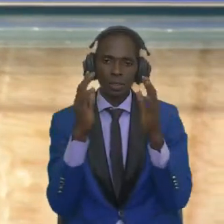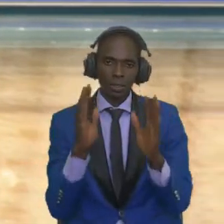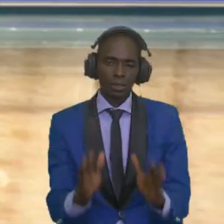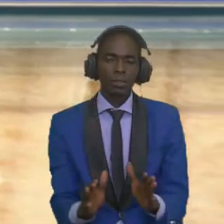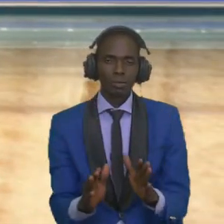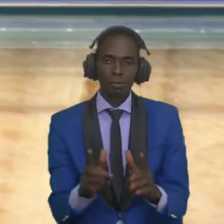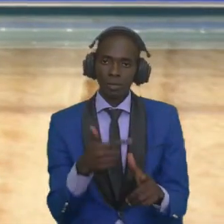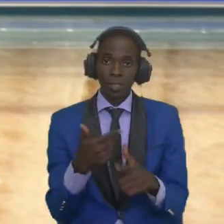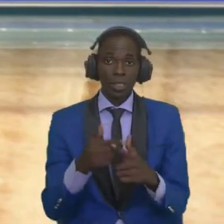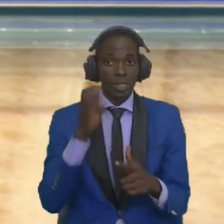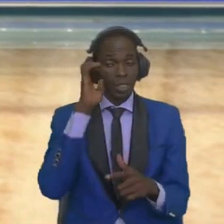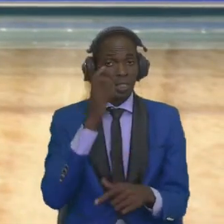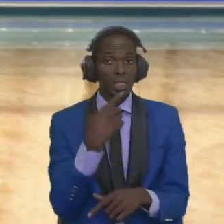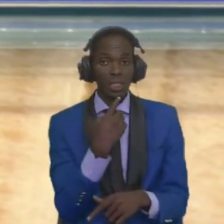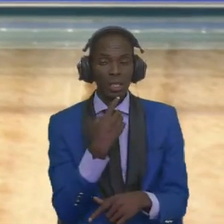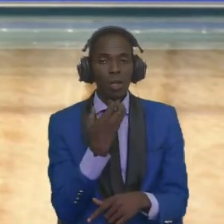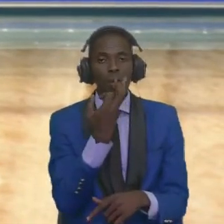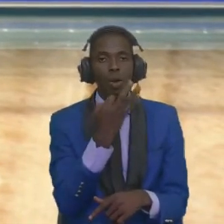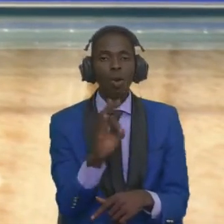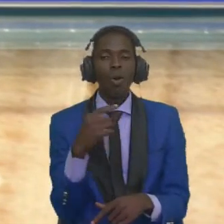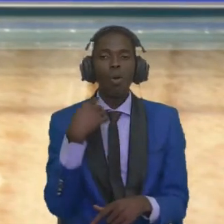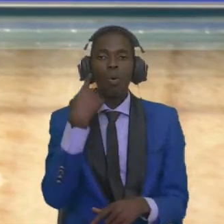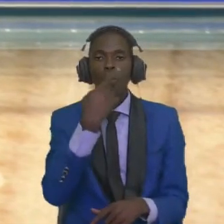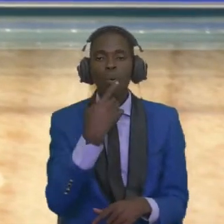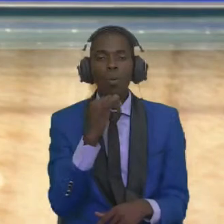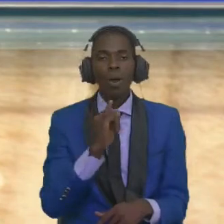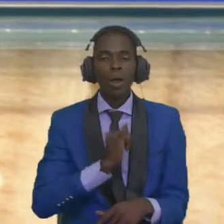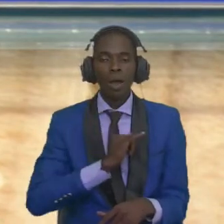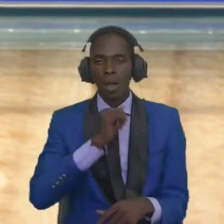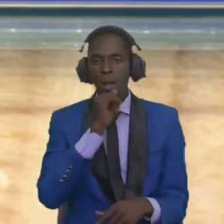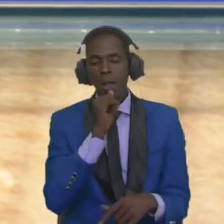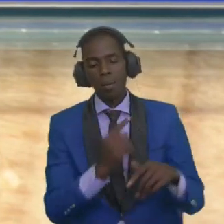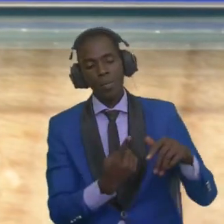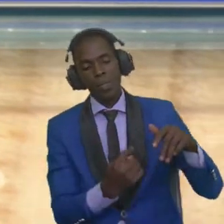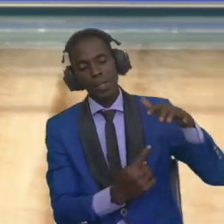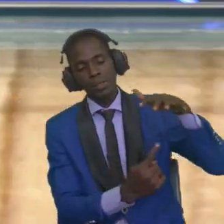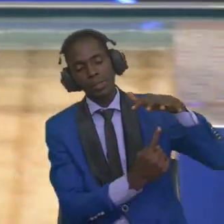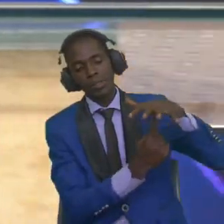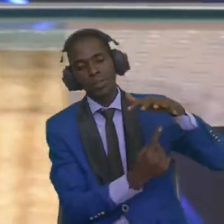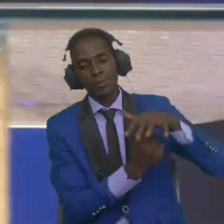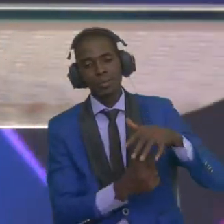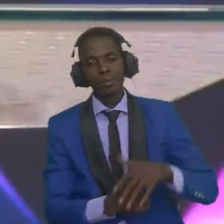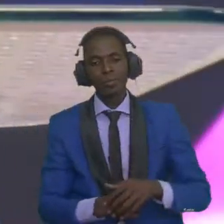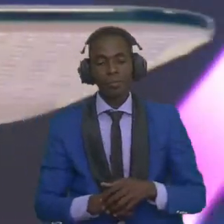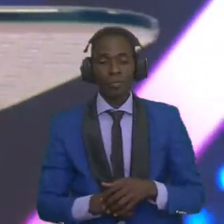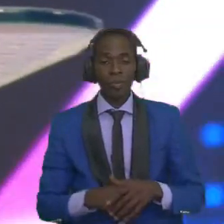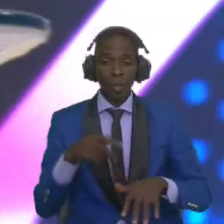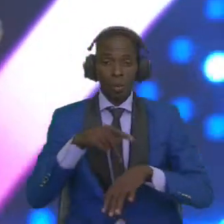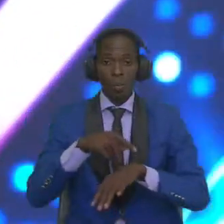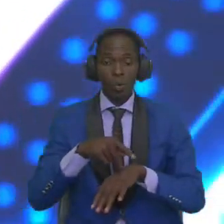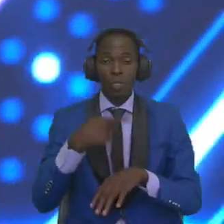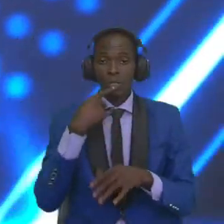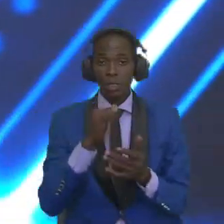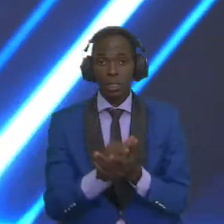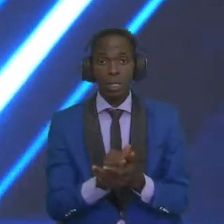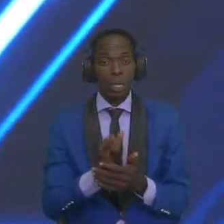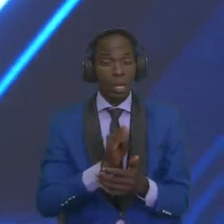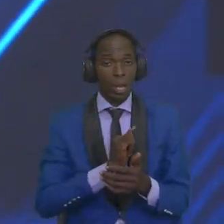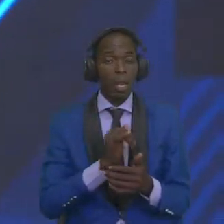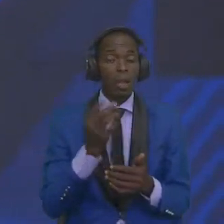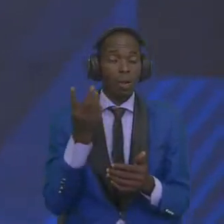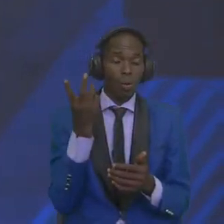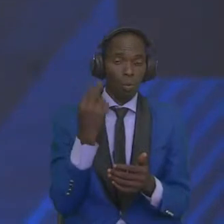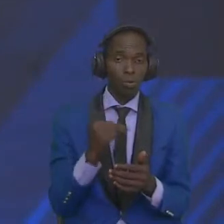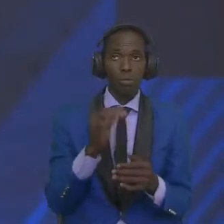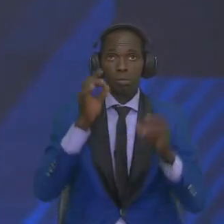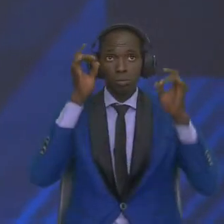Then he said, of whom I am chief. He was sin, he was injurious, he